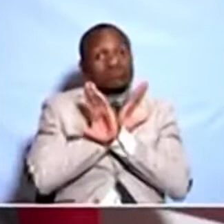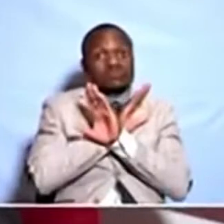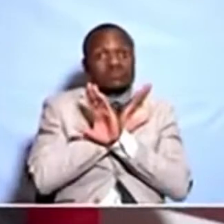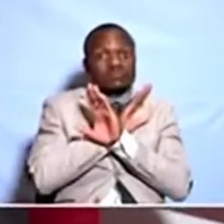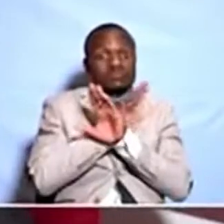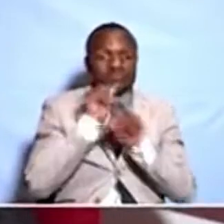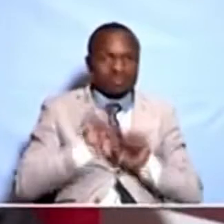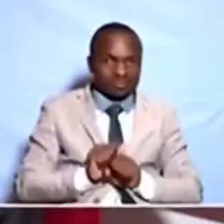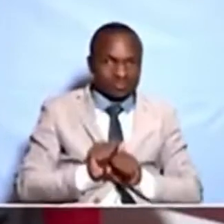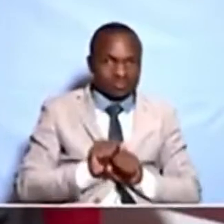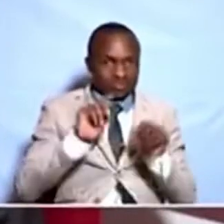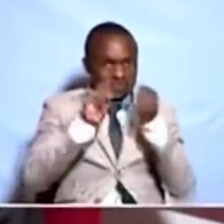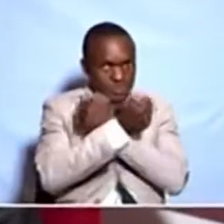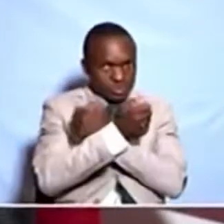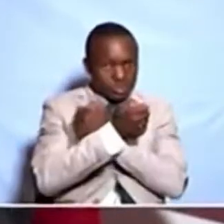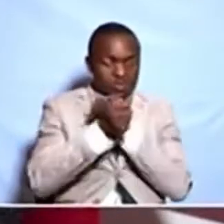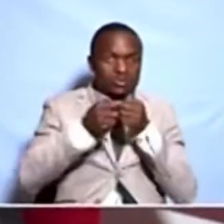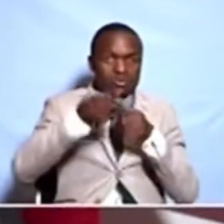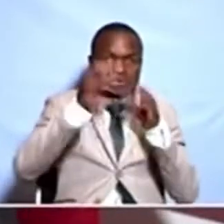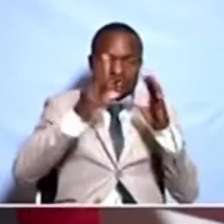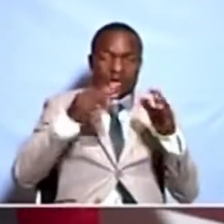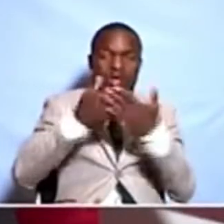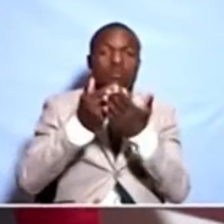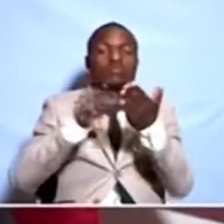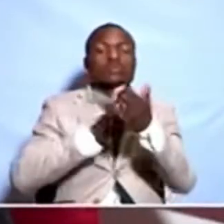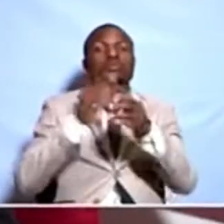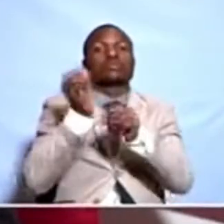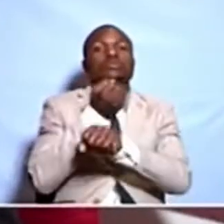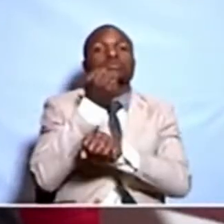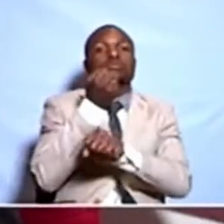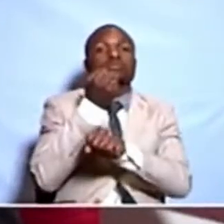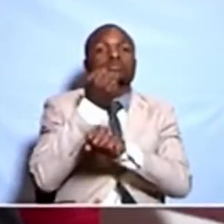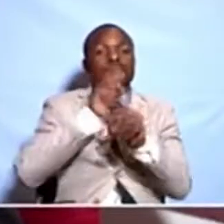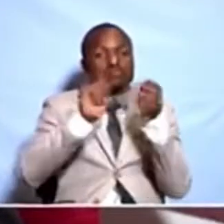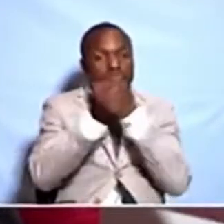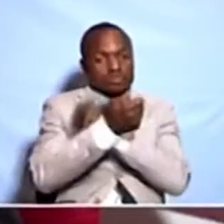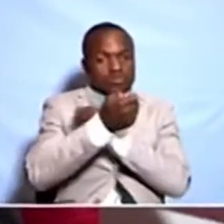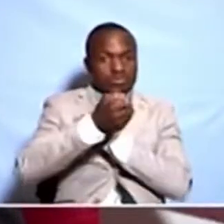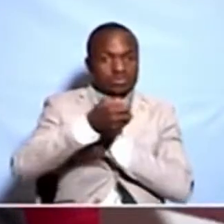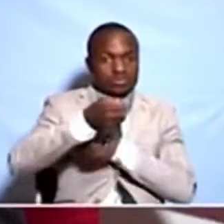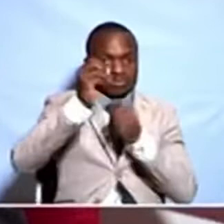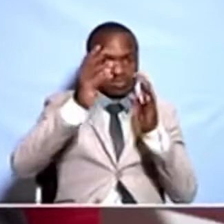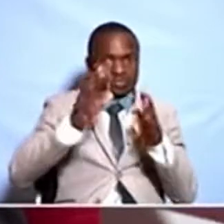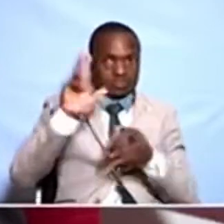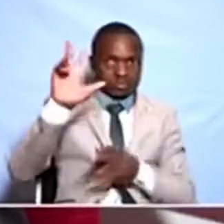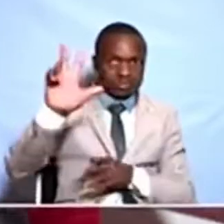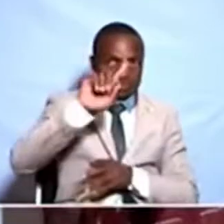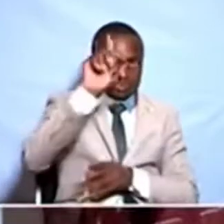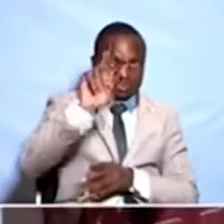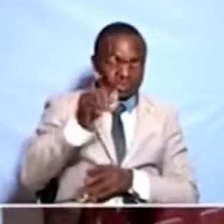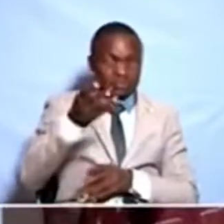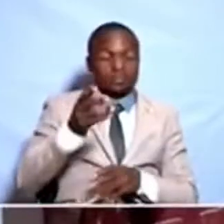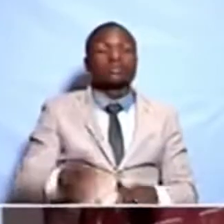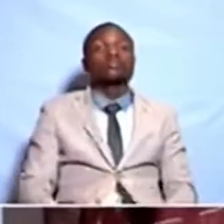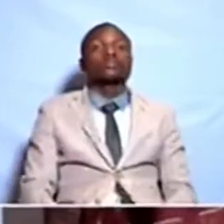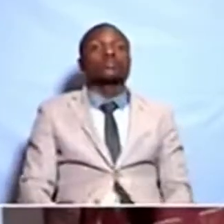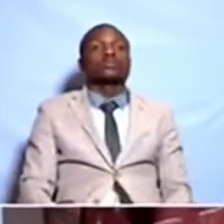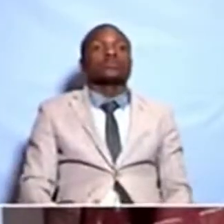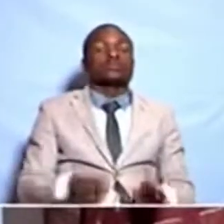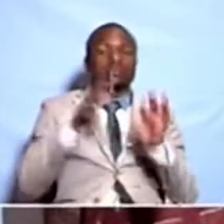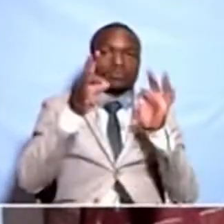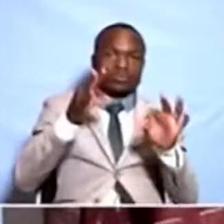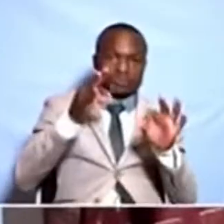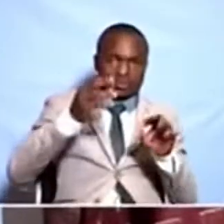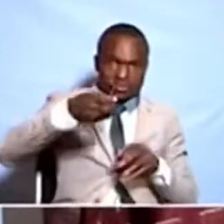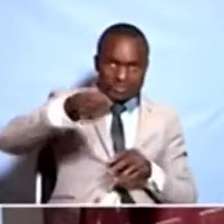non-runner, and how long does it take to change ownership? Those three questions. If the owner